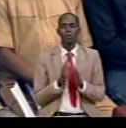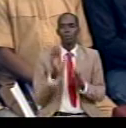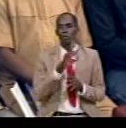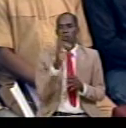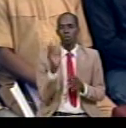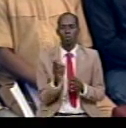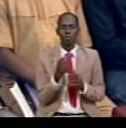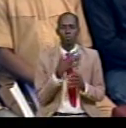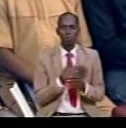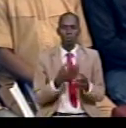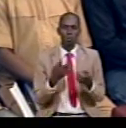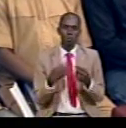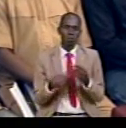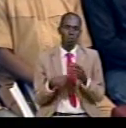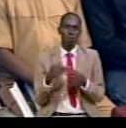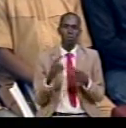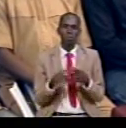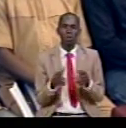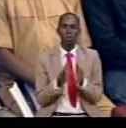have the microphone.